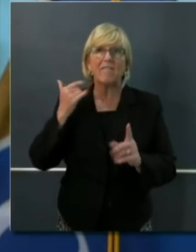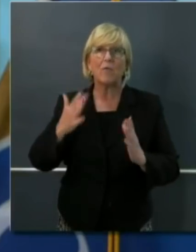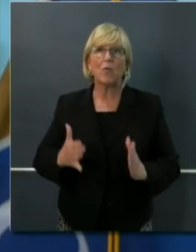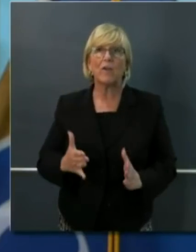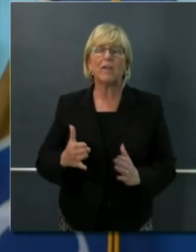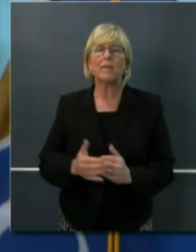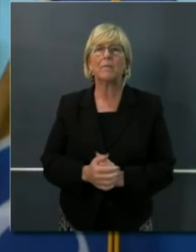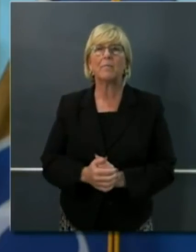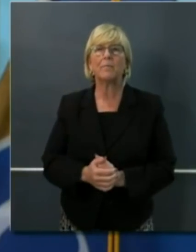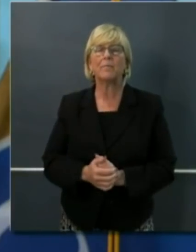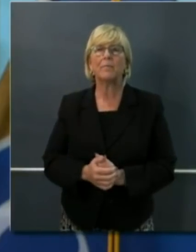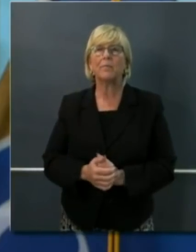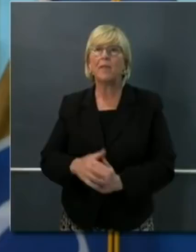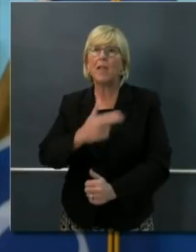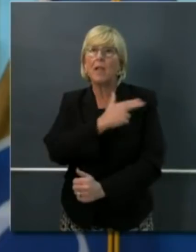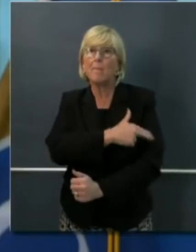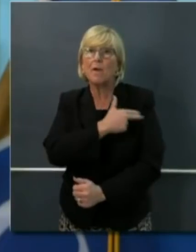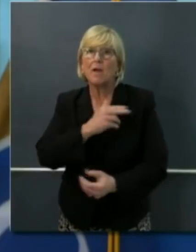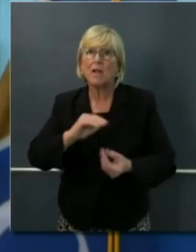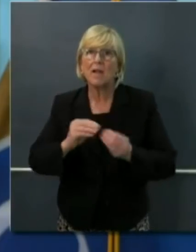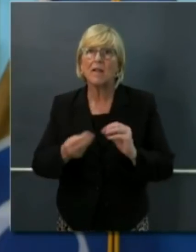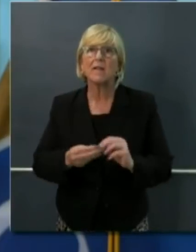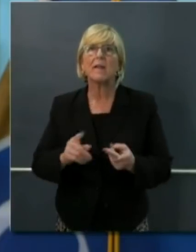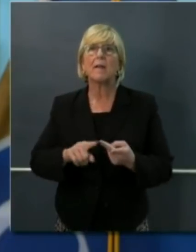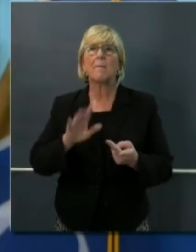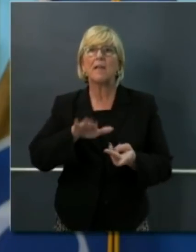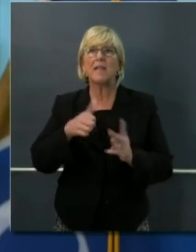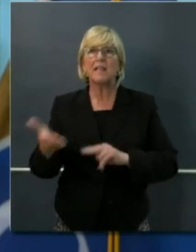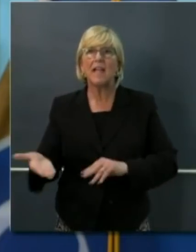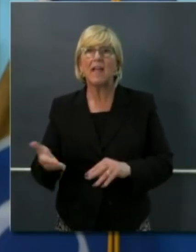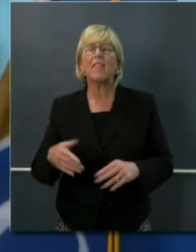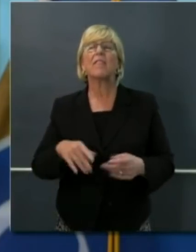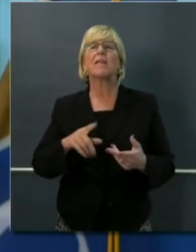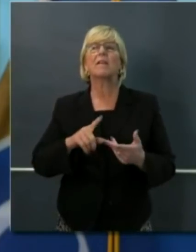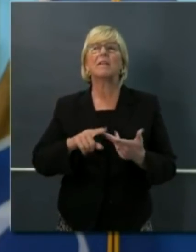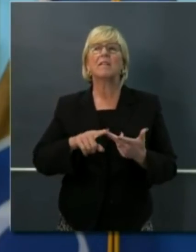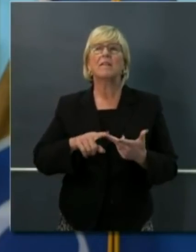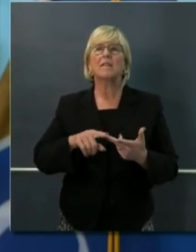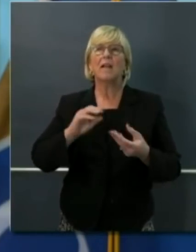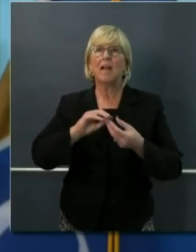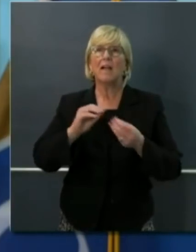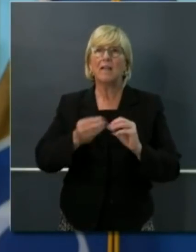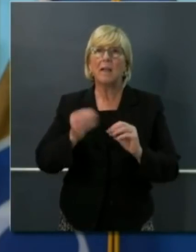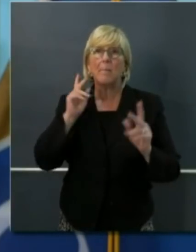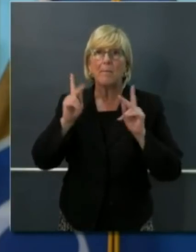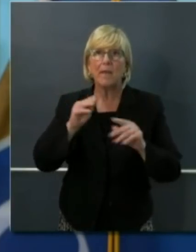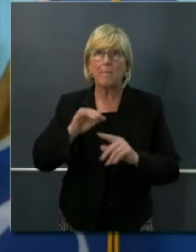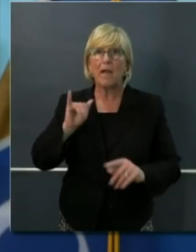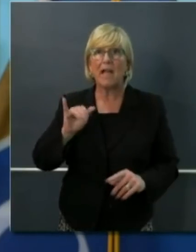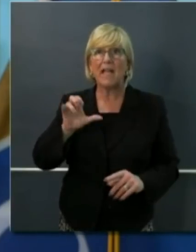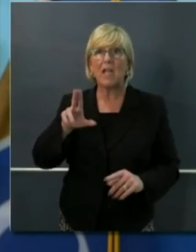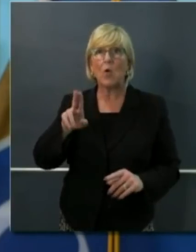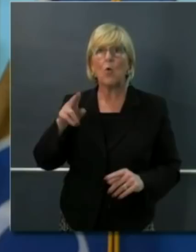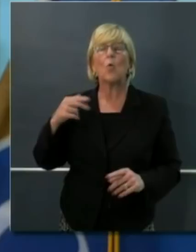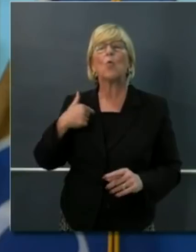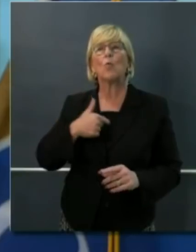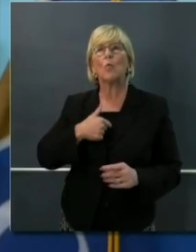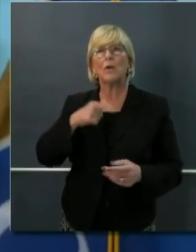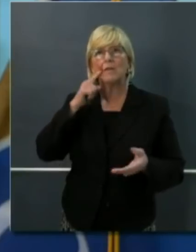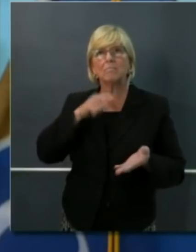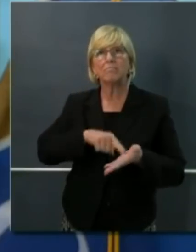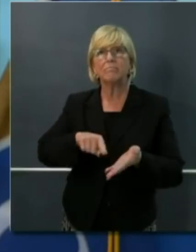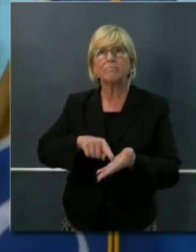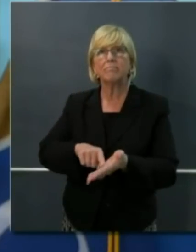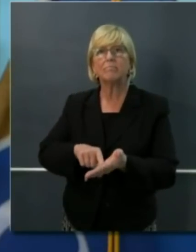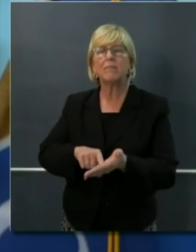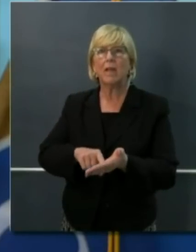the hospitalization numbers, the deaths, number of people in ICUs, those are tracked on a daily basis. When this occurred